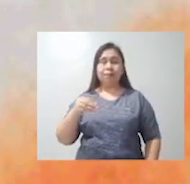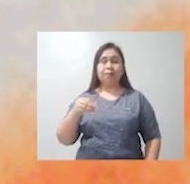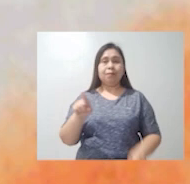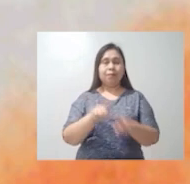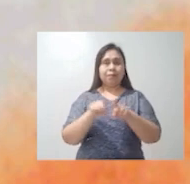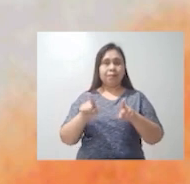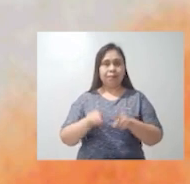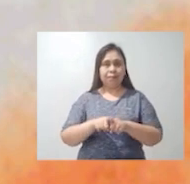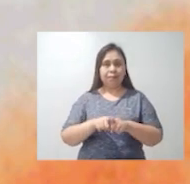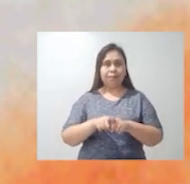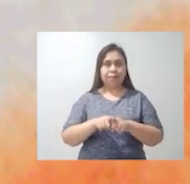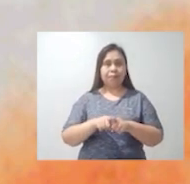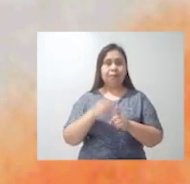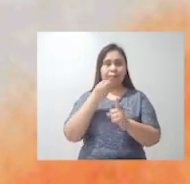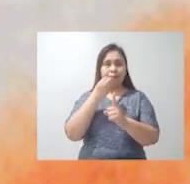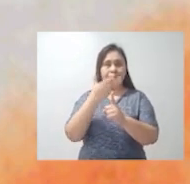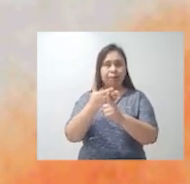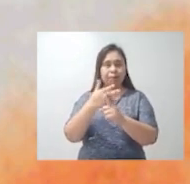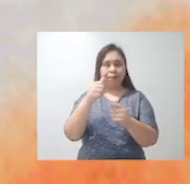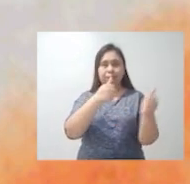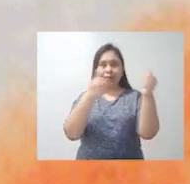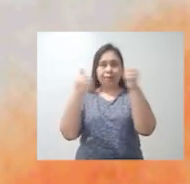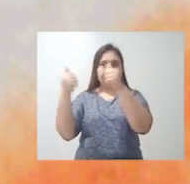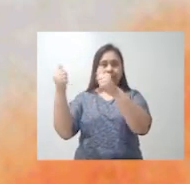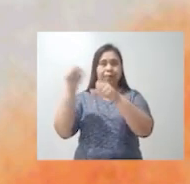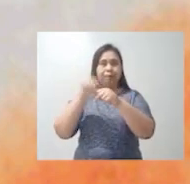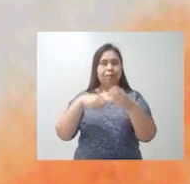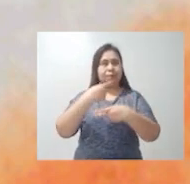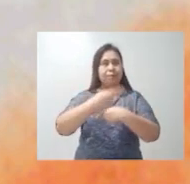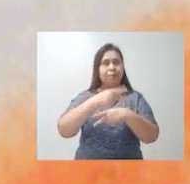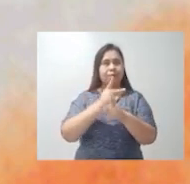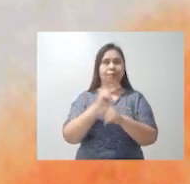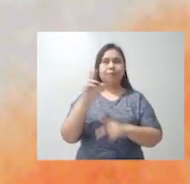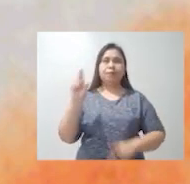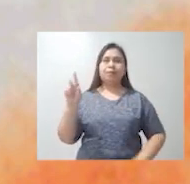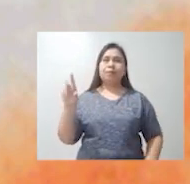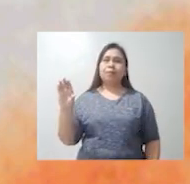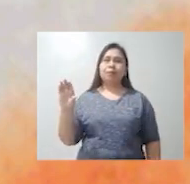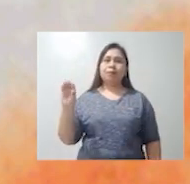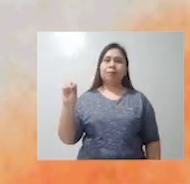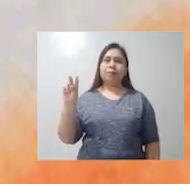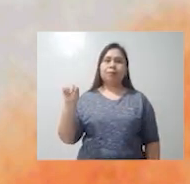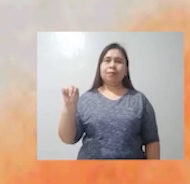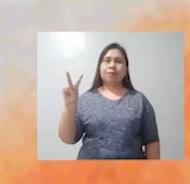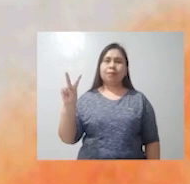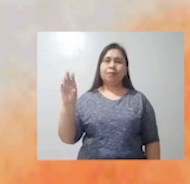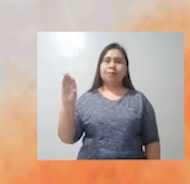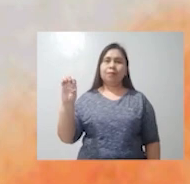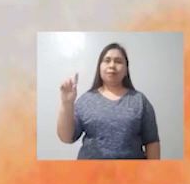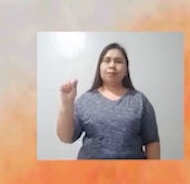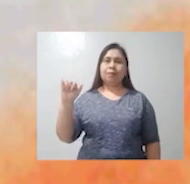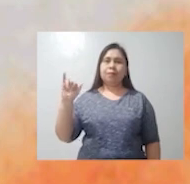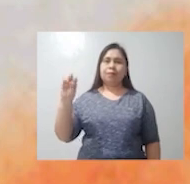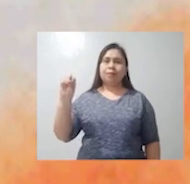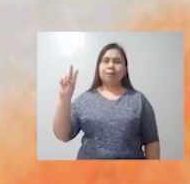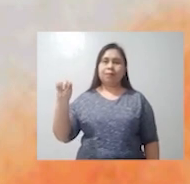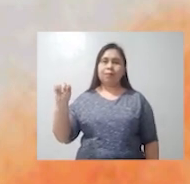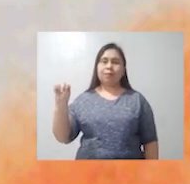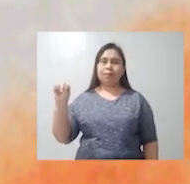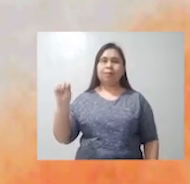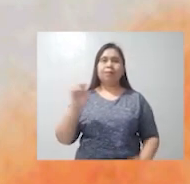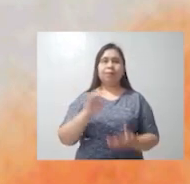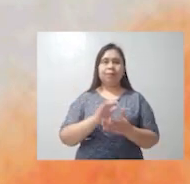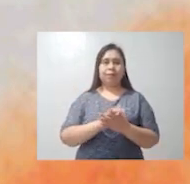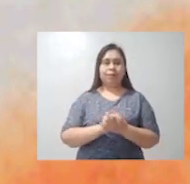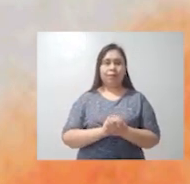a convection current. Simultaneously, the person holding the metal rod can feel some warmth directly from the candle in